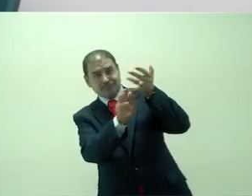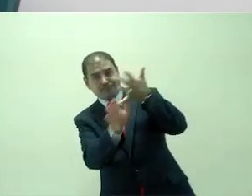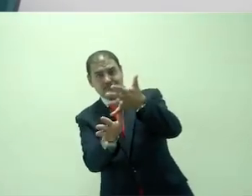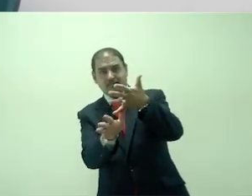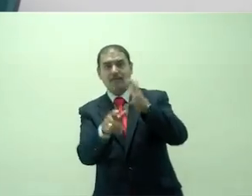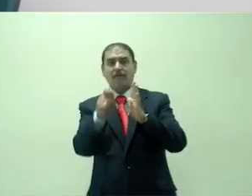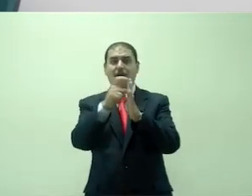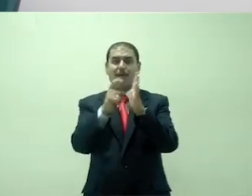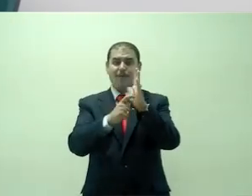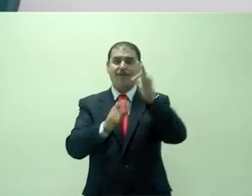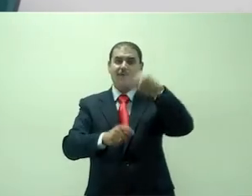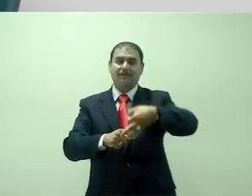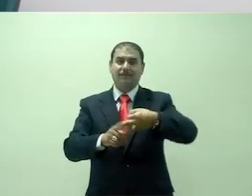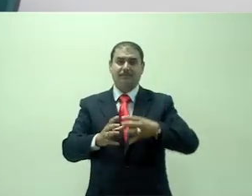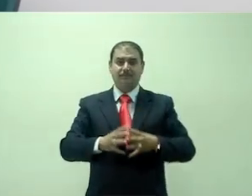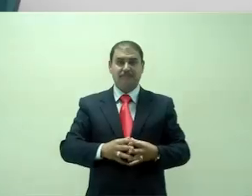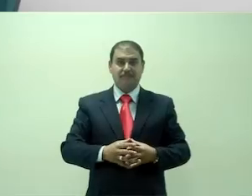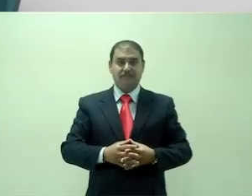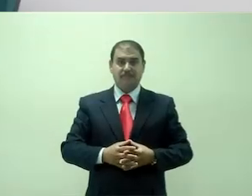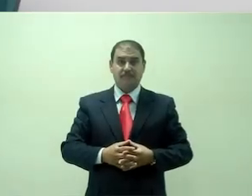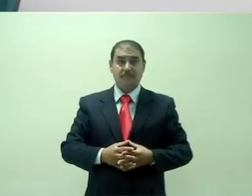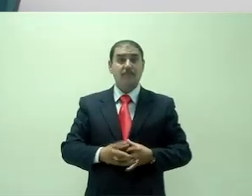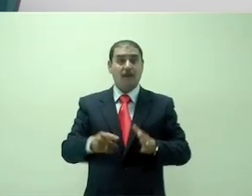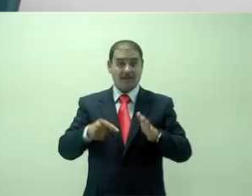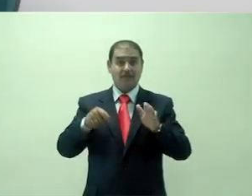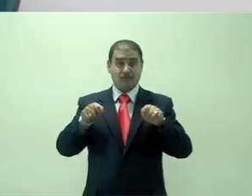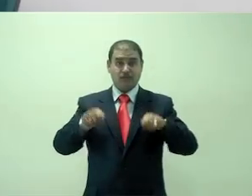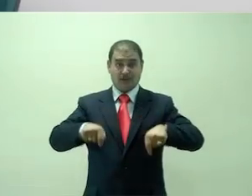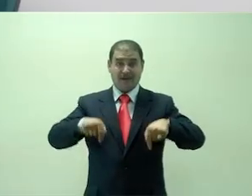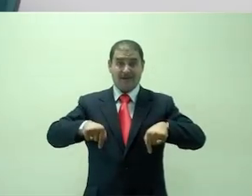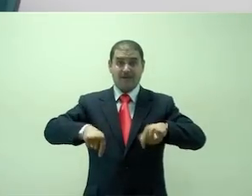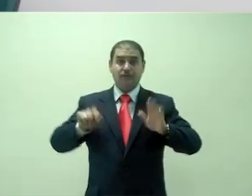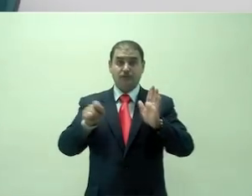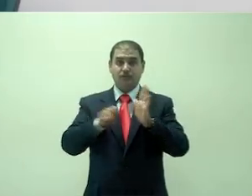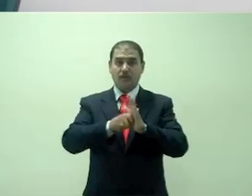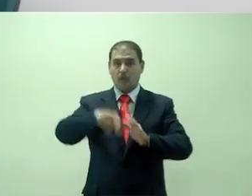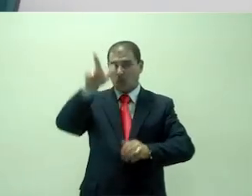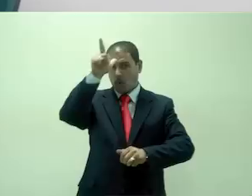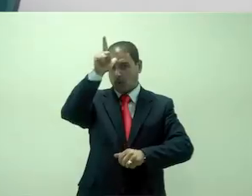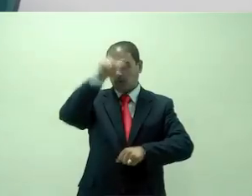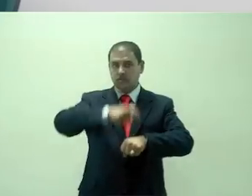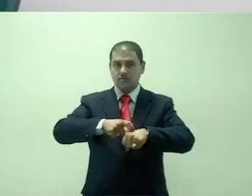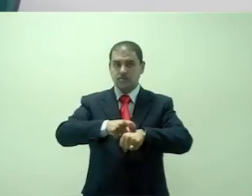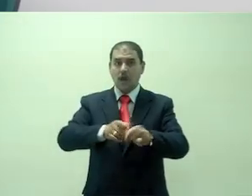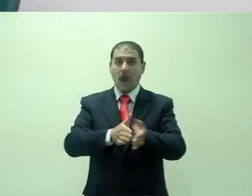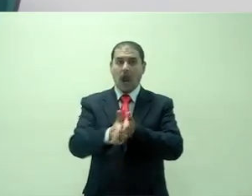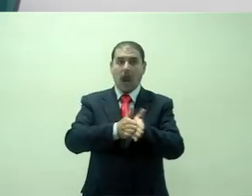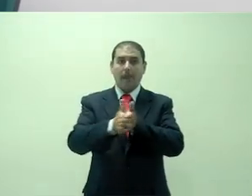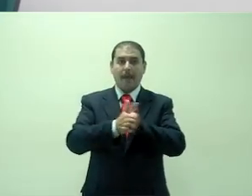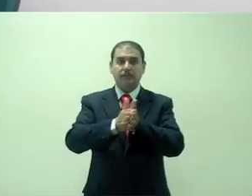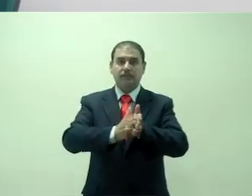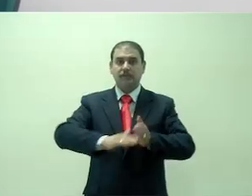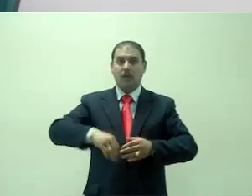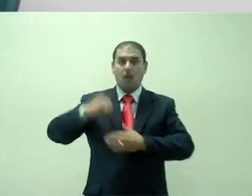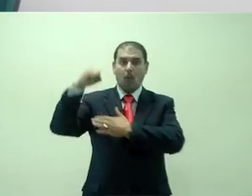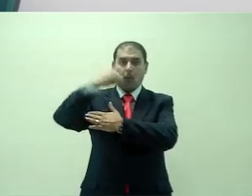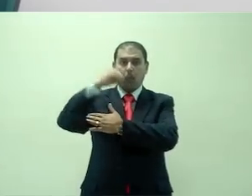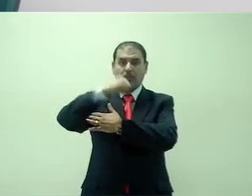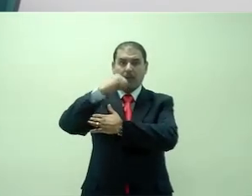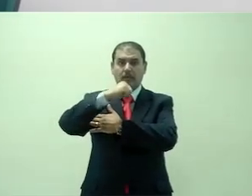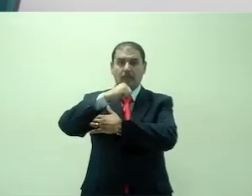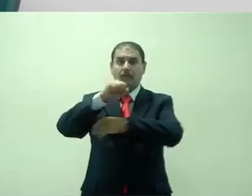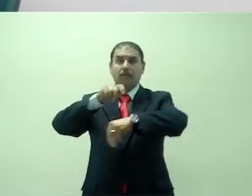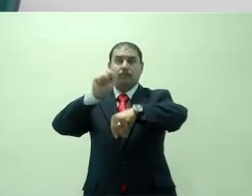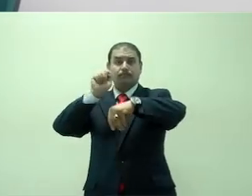which we signed in March 2007 and ratified as Jordan in March 2008,